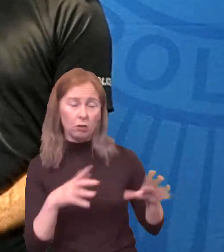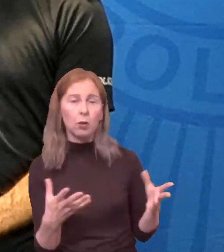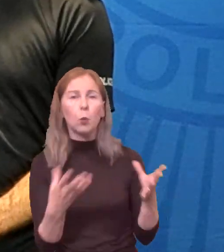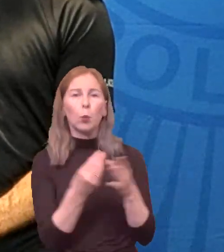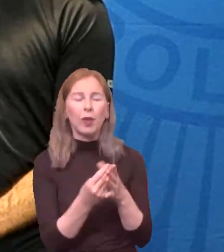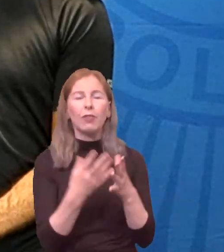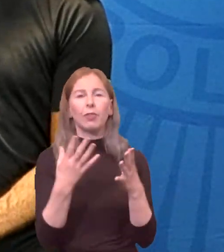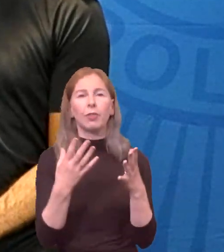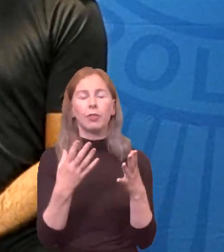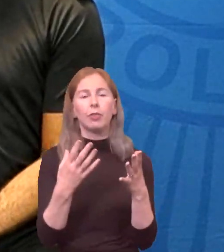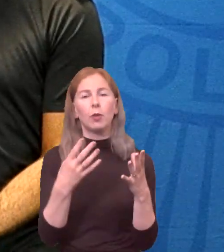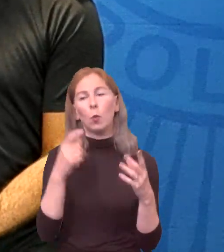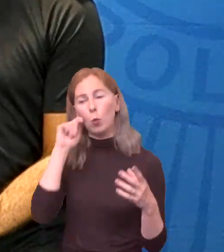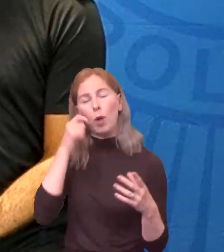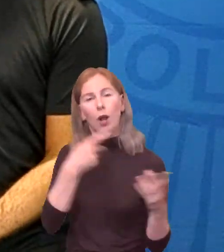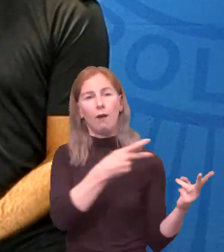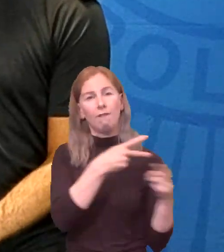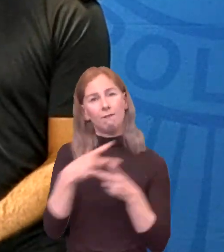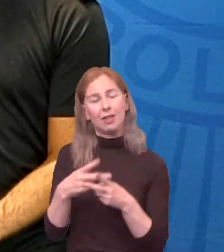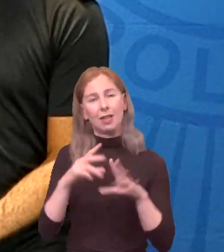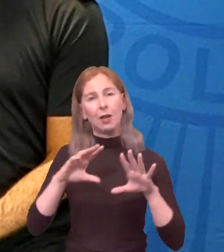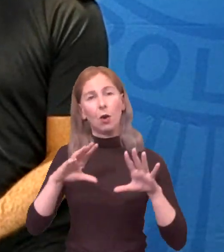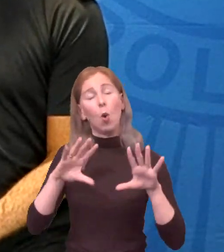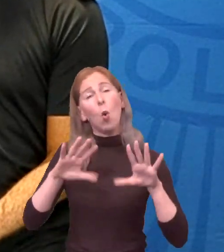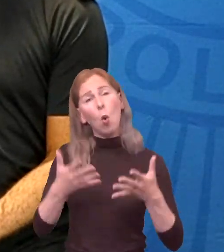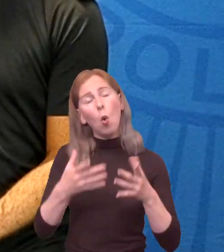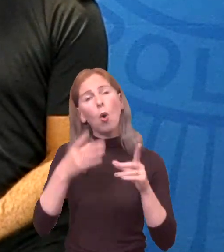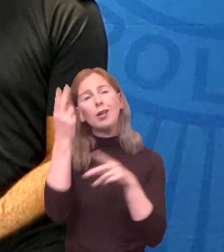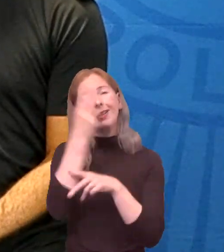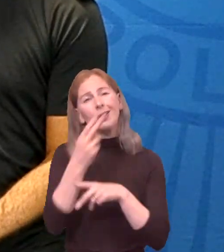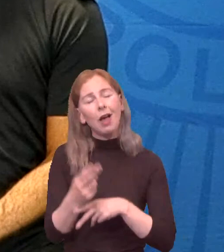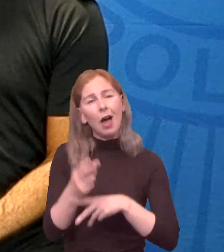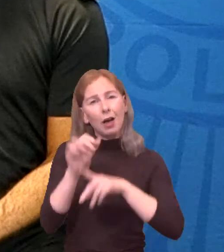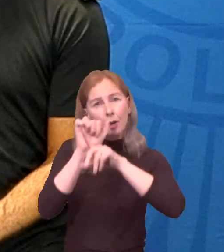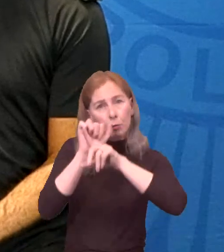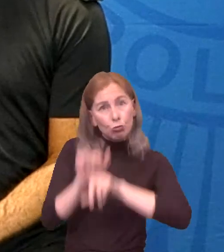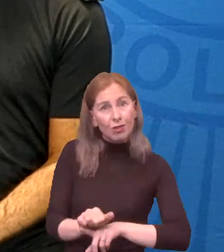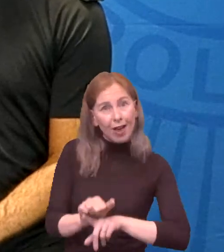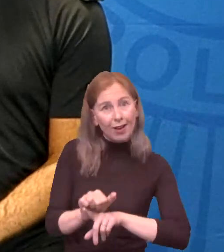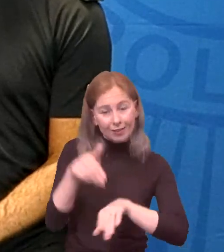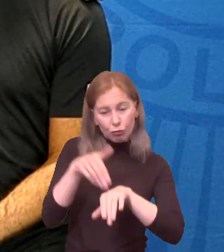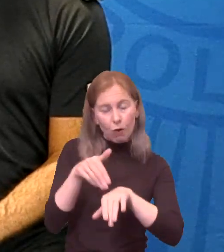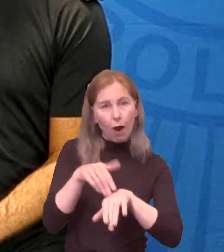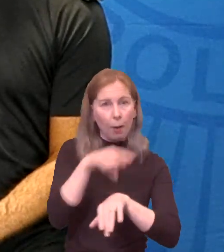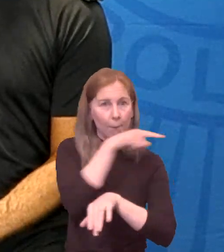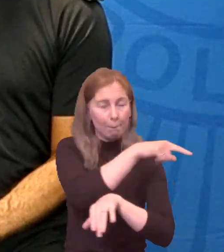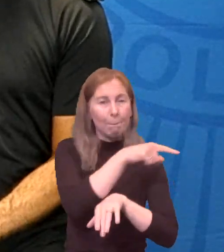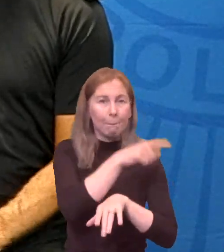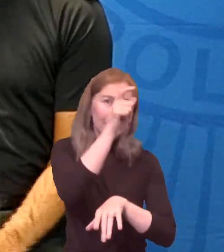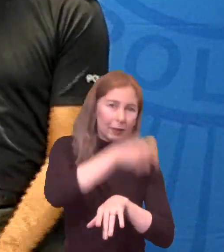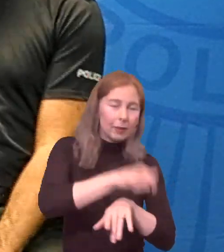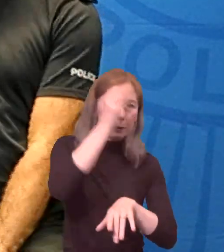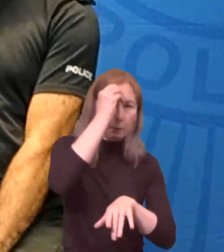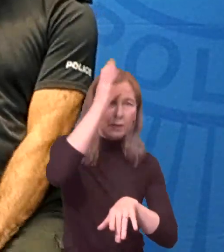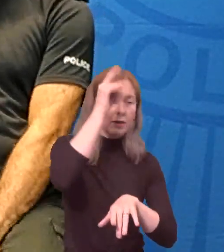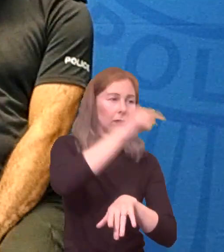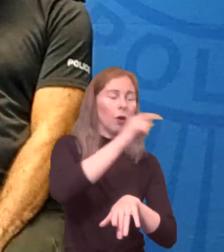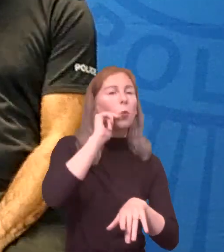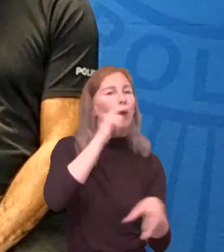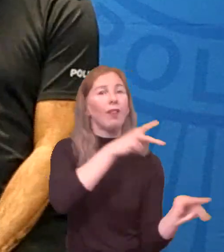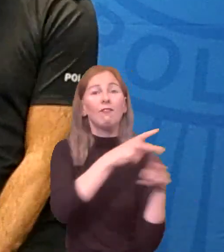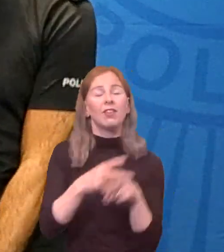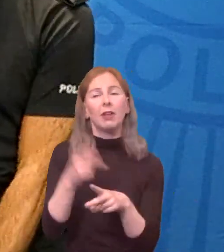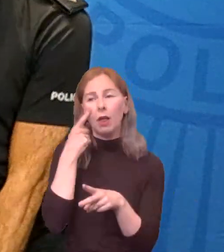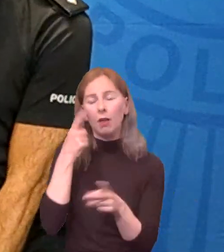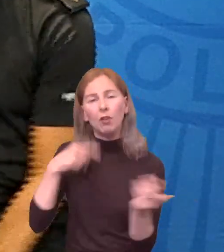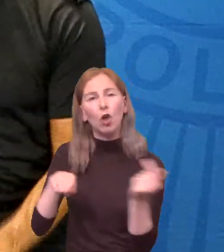officers, or myself, Laura, or the PCSOs. We're more than happy to advise. And I think just to cover that